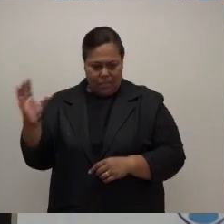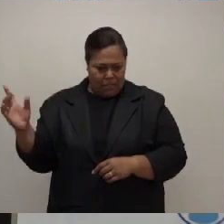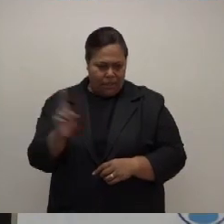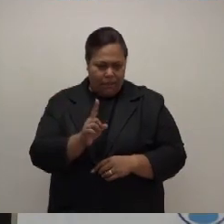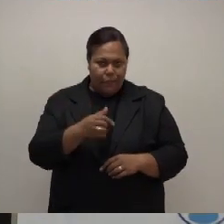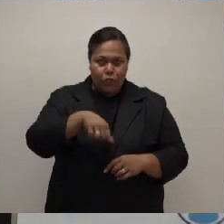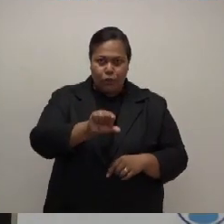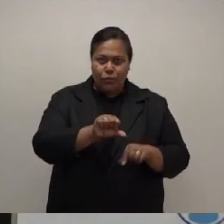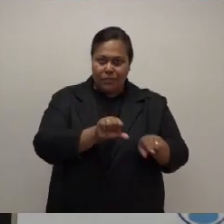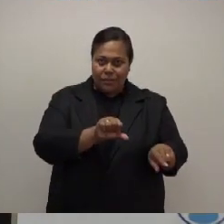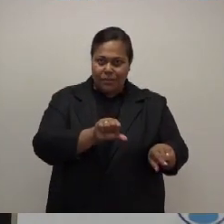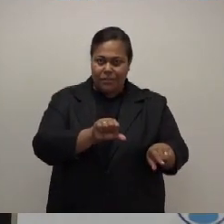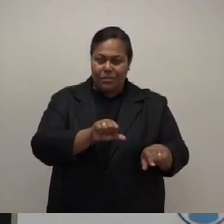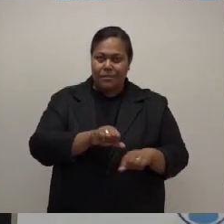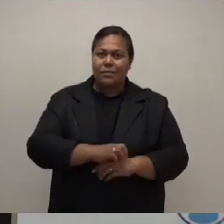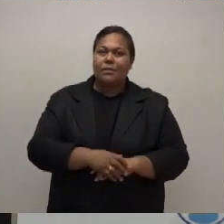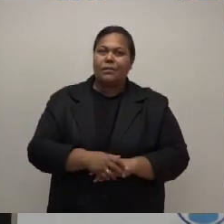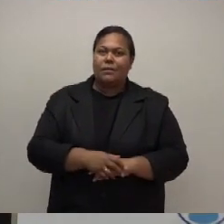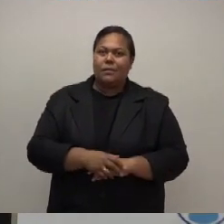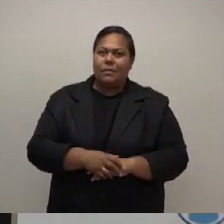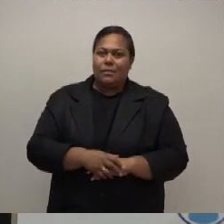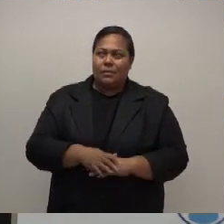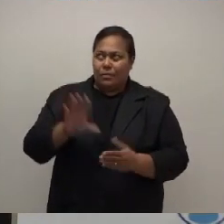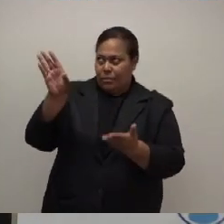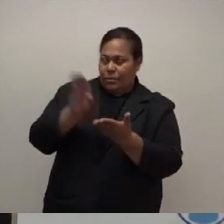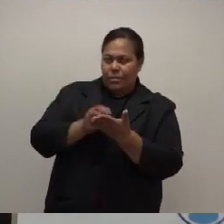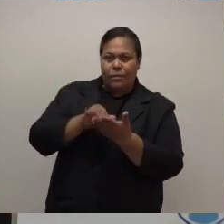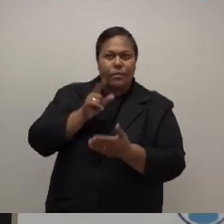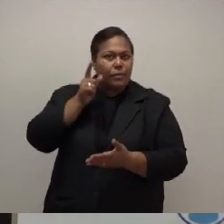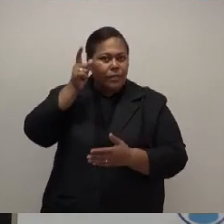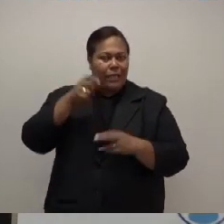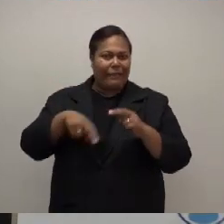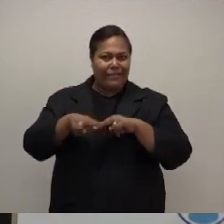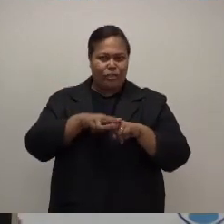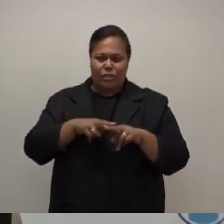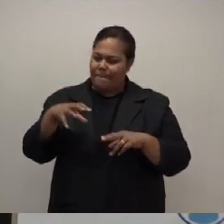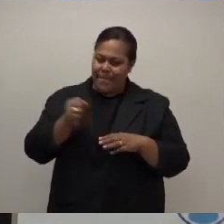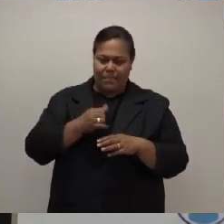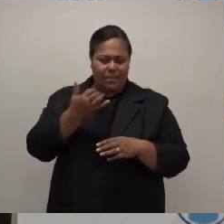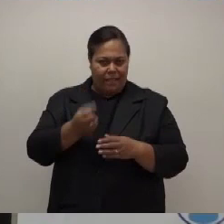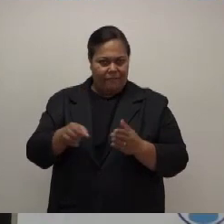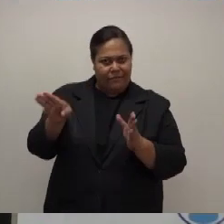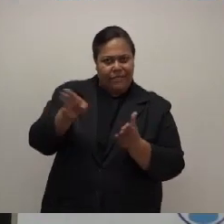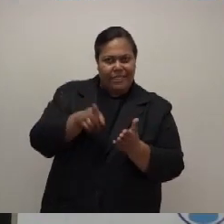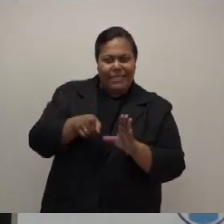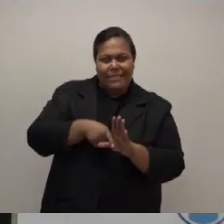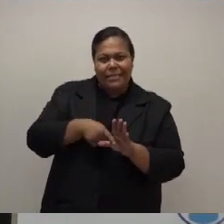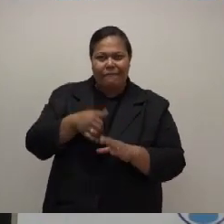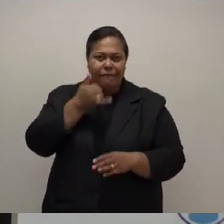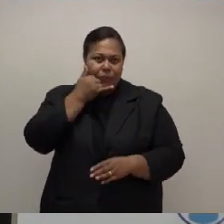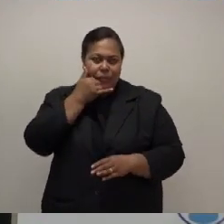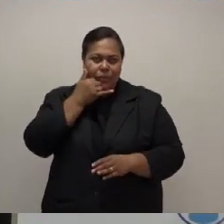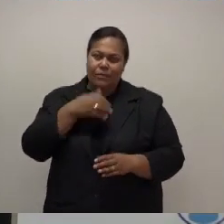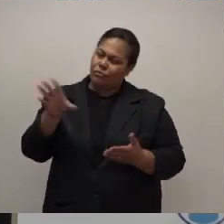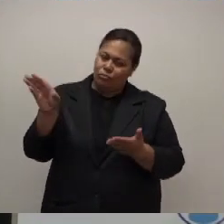by checking for careFIJI installation and keeping a manual log for those who don't have smartphones.